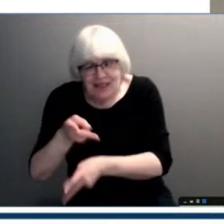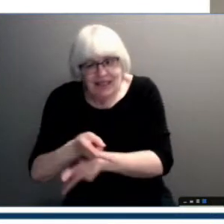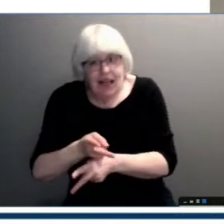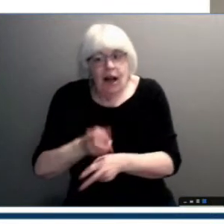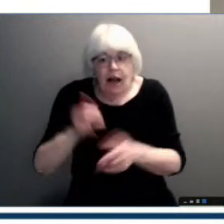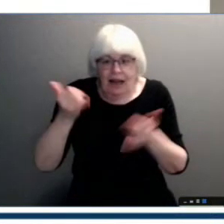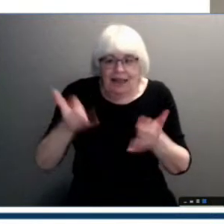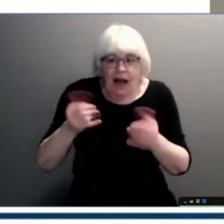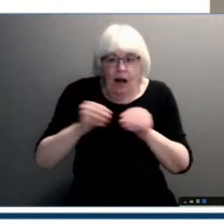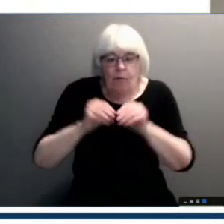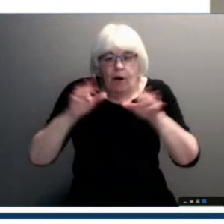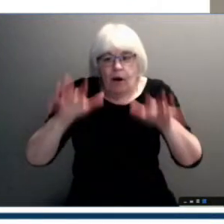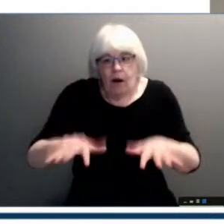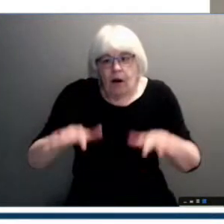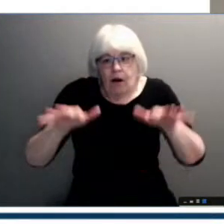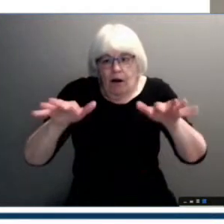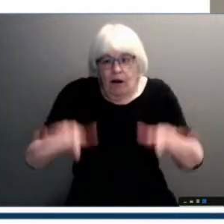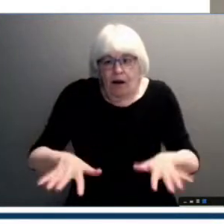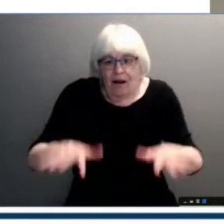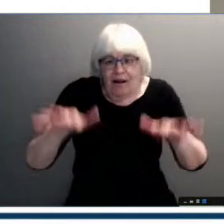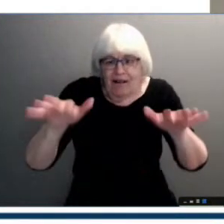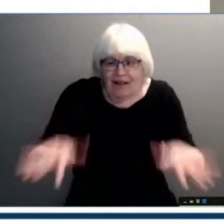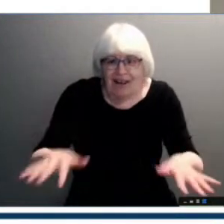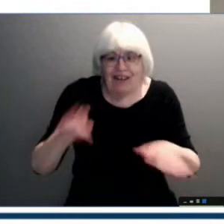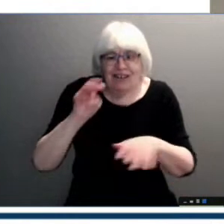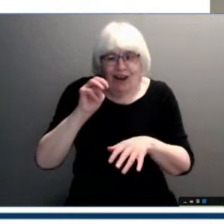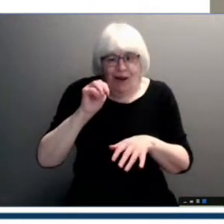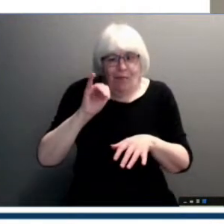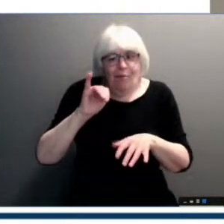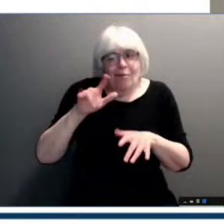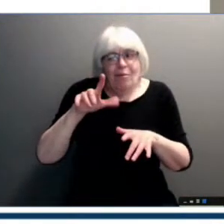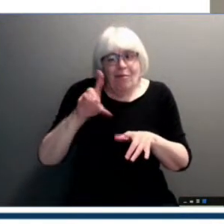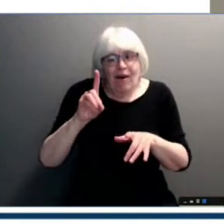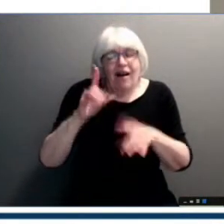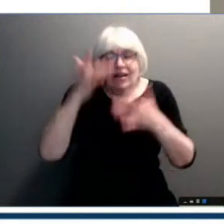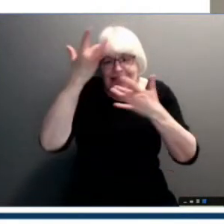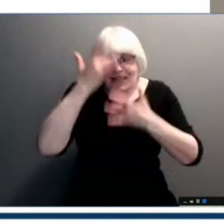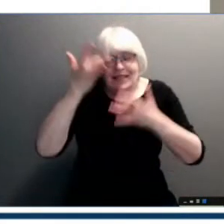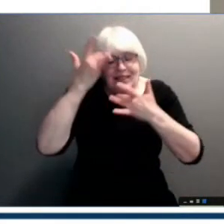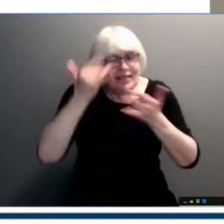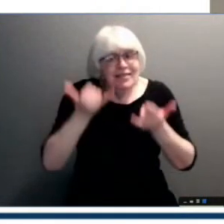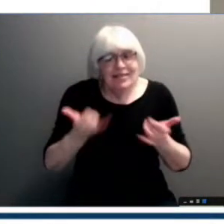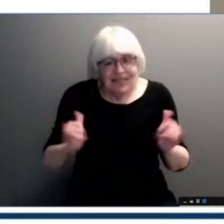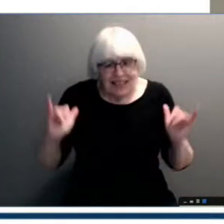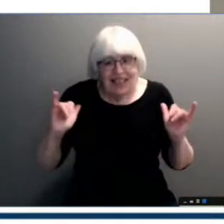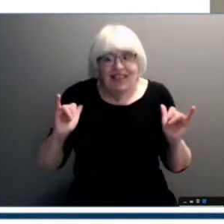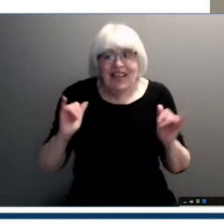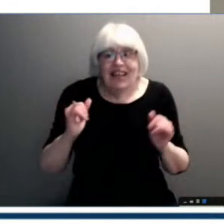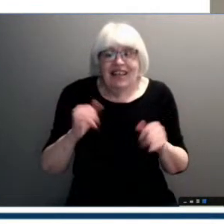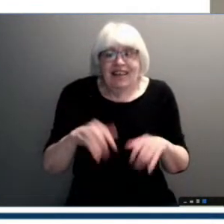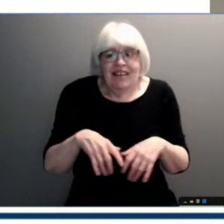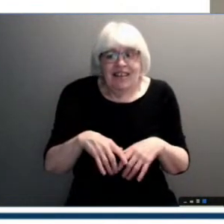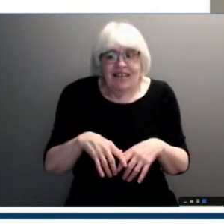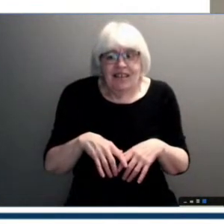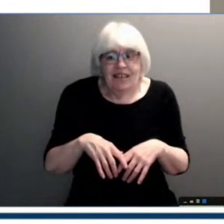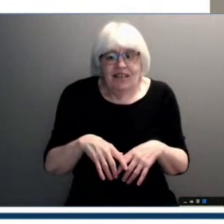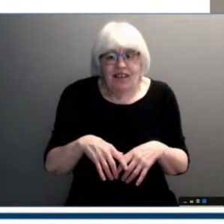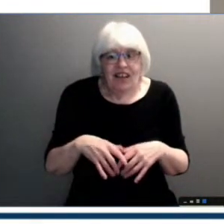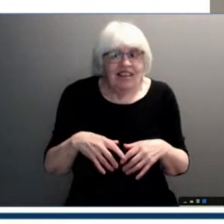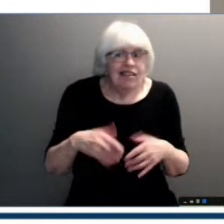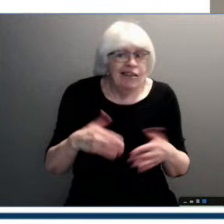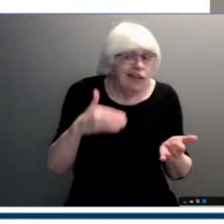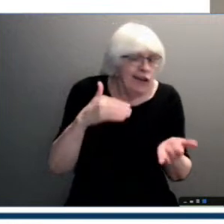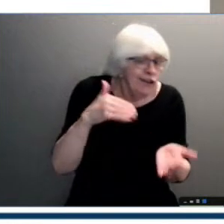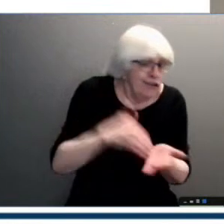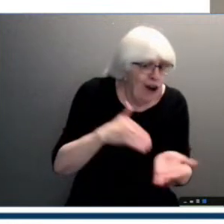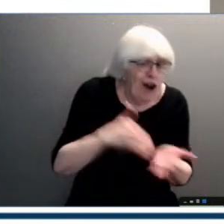mild illness. And that impact becomes greater if the people affected are nurses, paramedics, police officers, firefighters, and